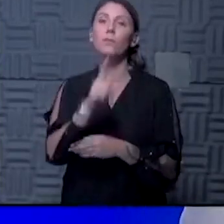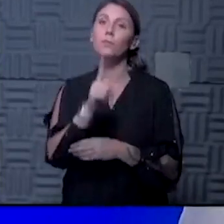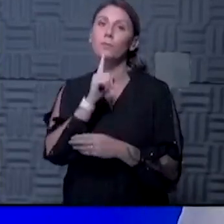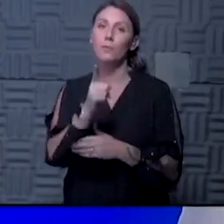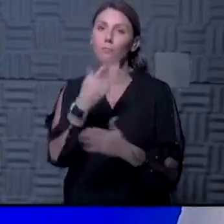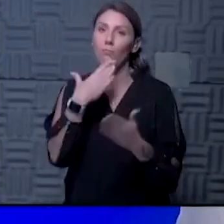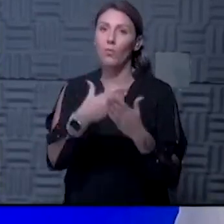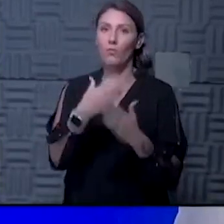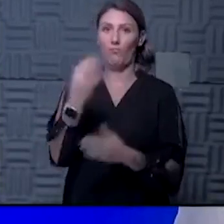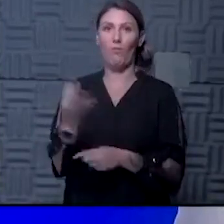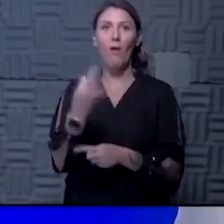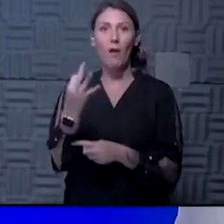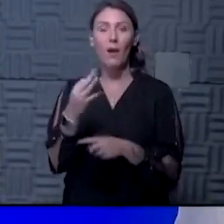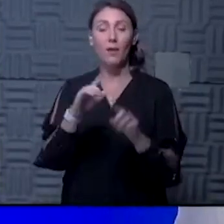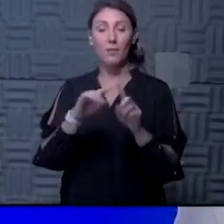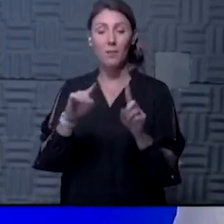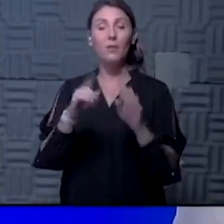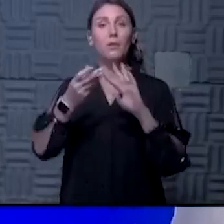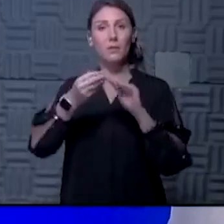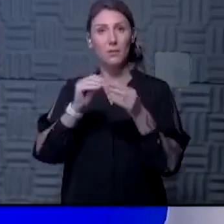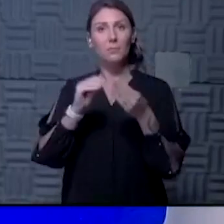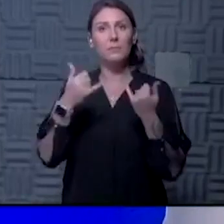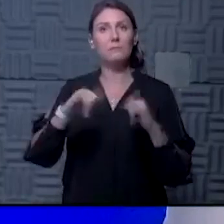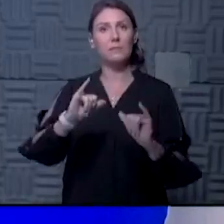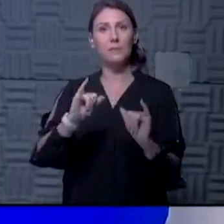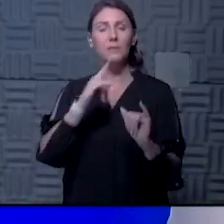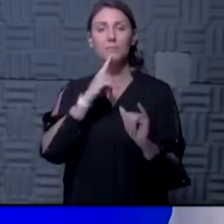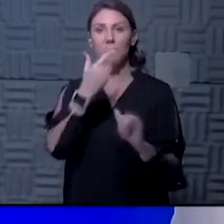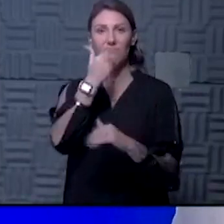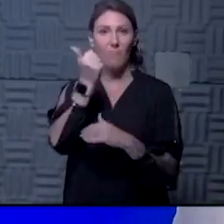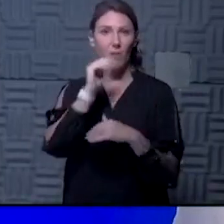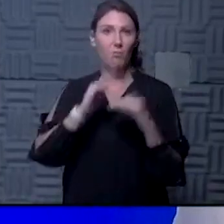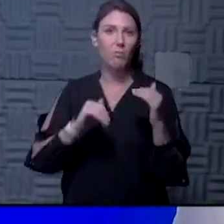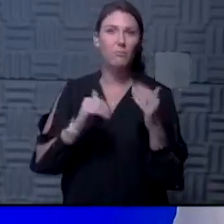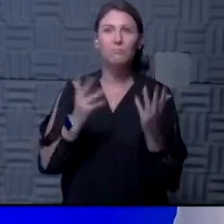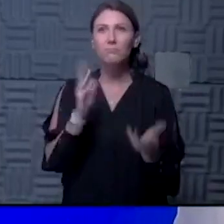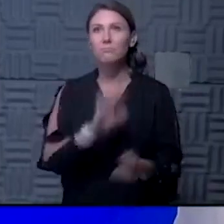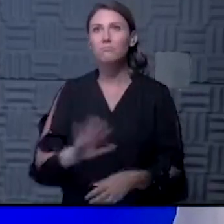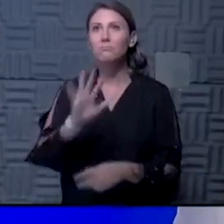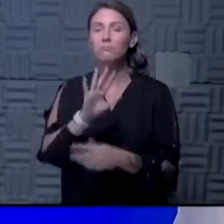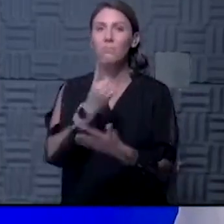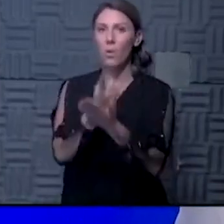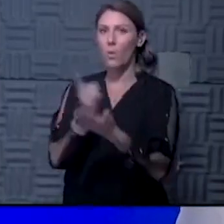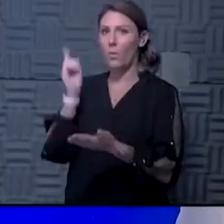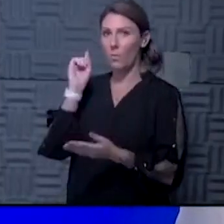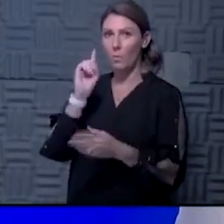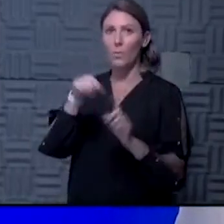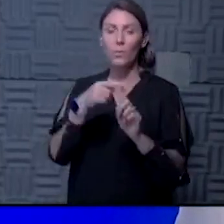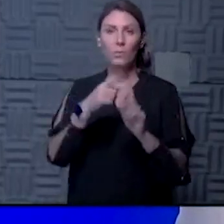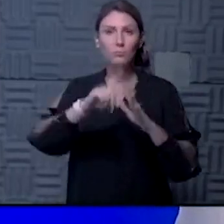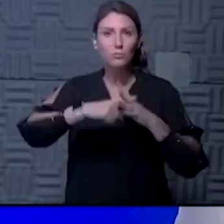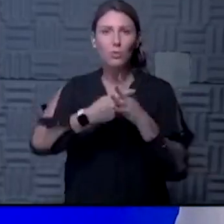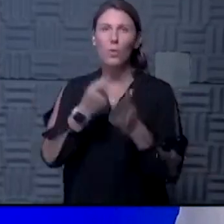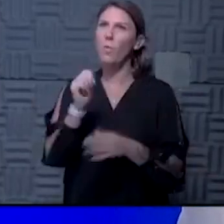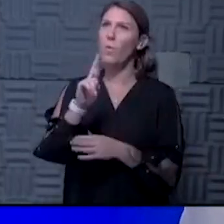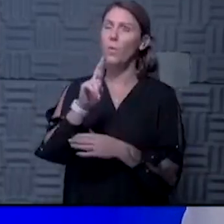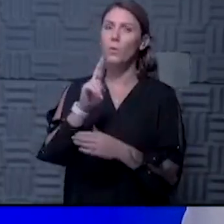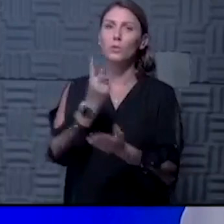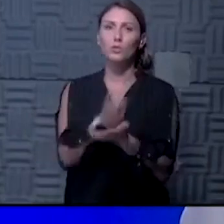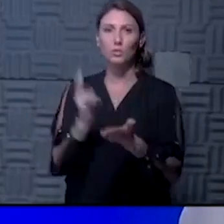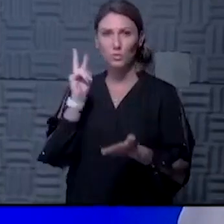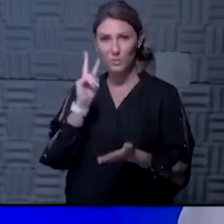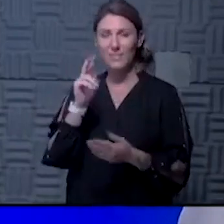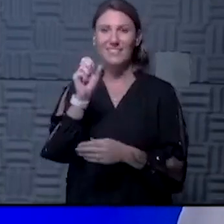on Friday. Yeah. The numbers still are a lot better than they were, say, a week ago when we started, or 2 weeks ago when we started the